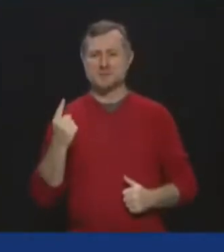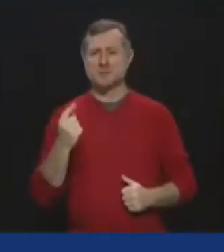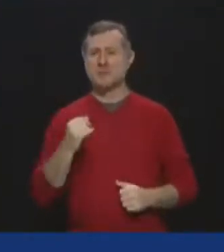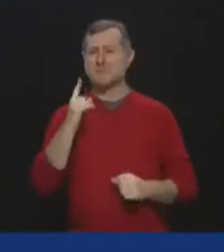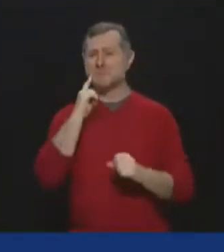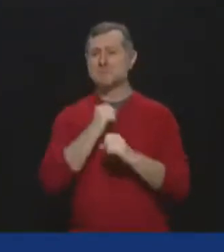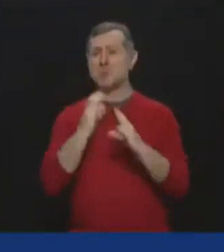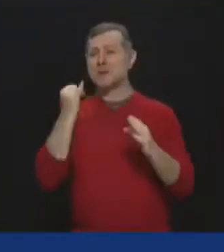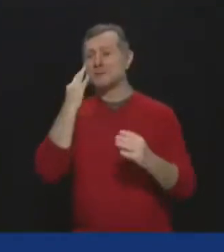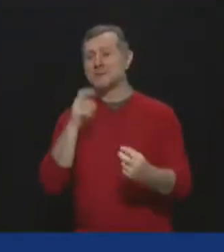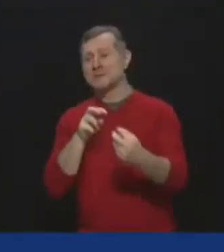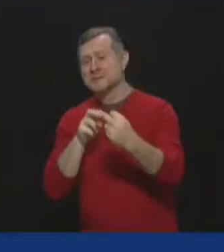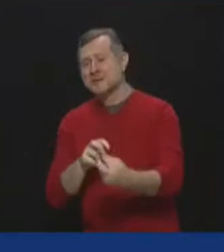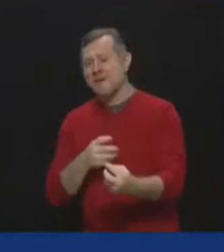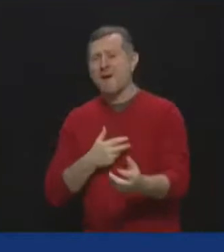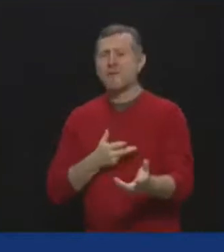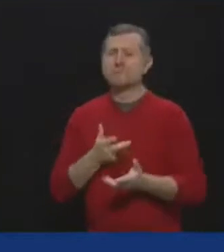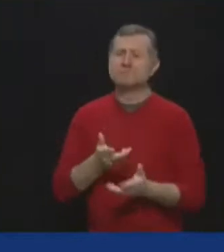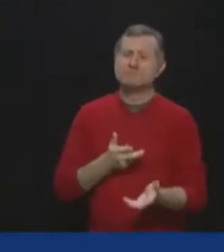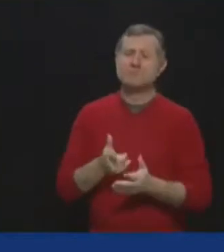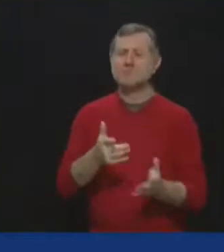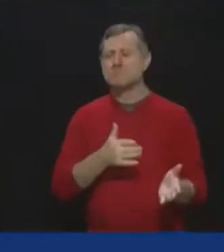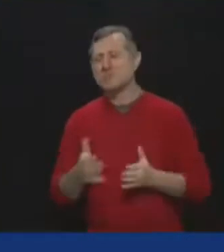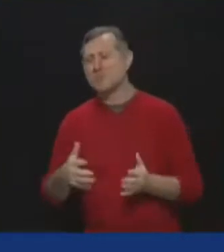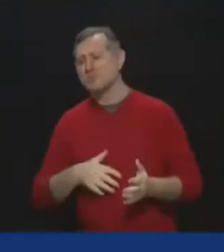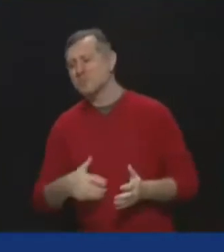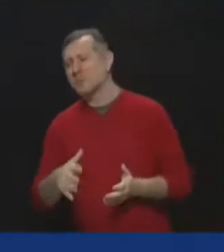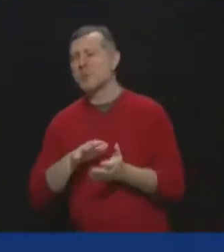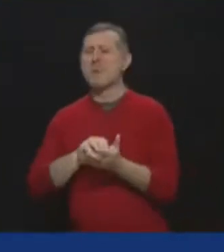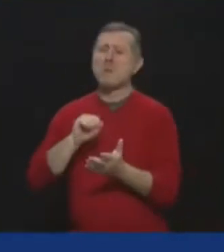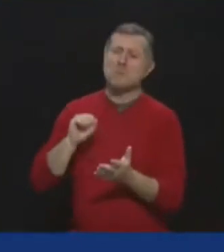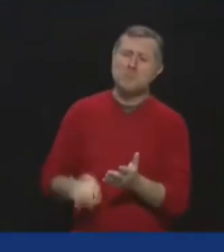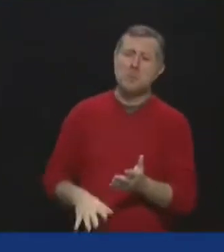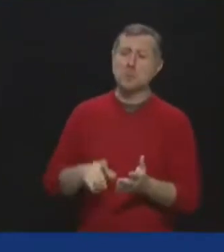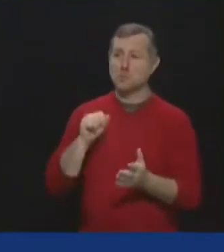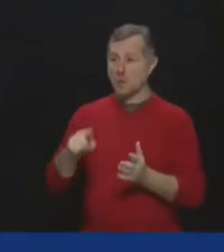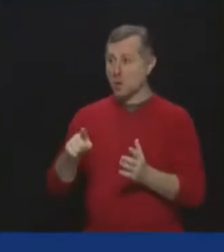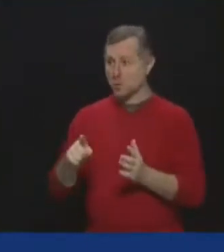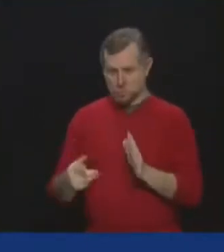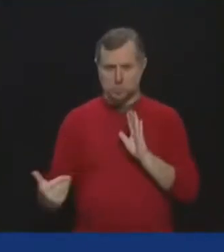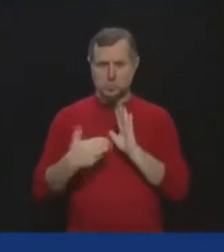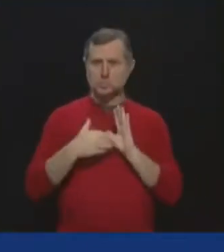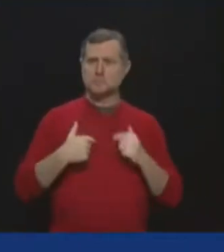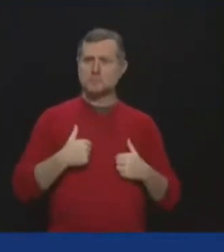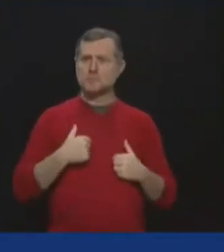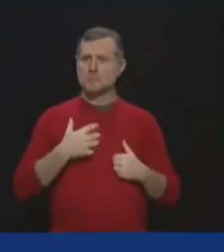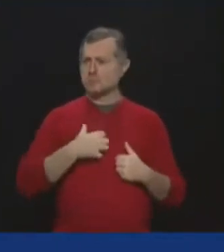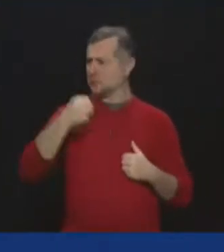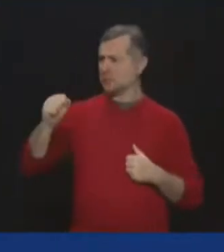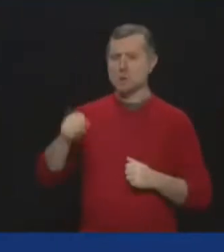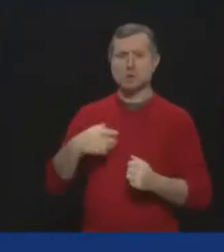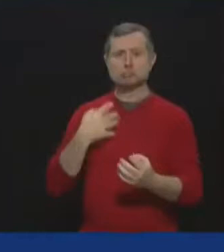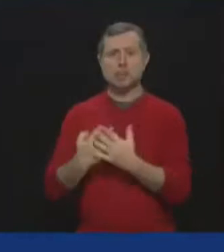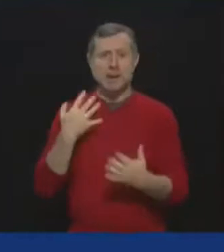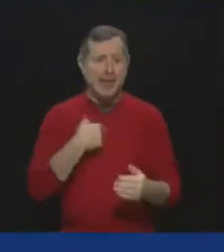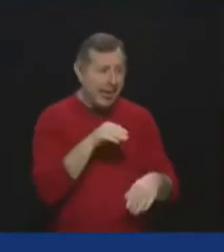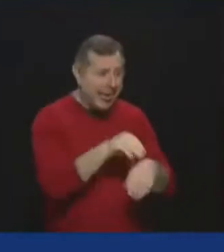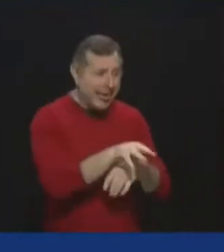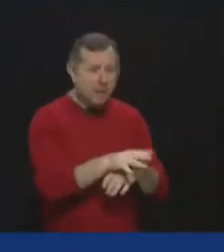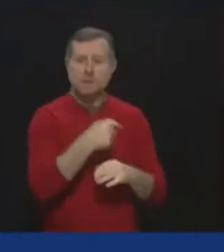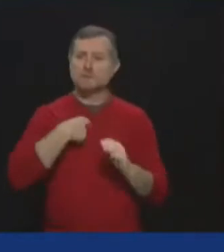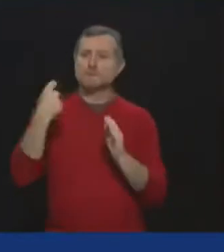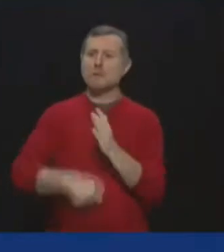talked to her about what she wants to do with her future. I can sue you. I can put you in jail. I can make you pay $10,000. It